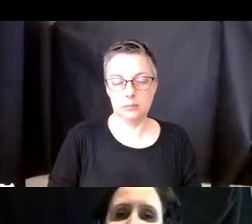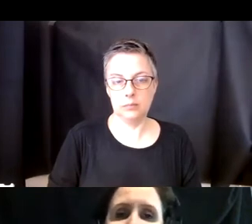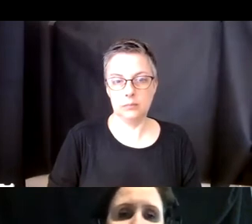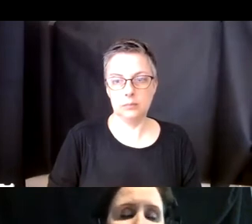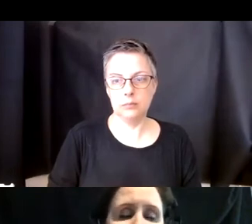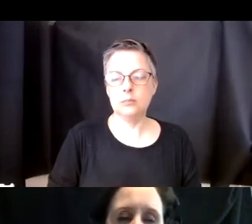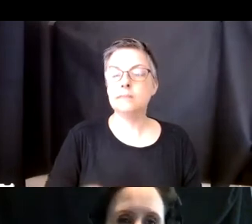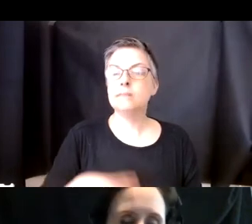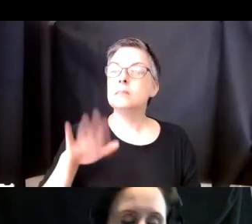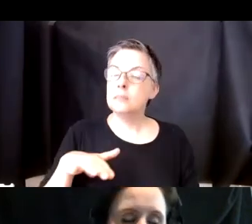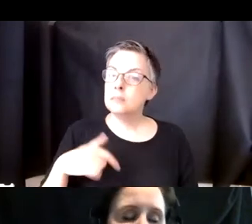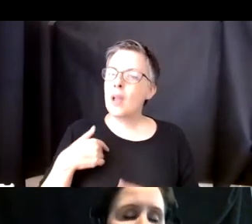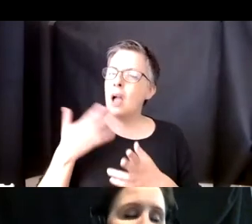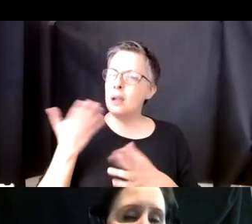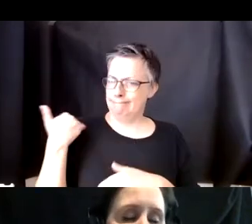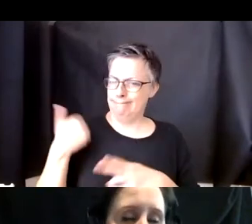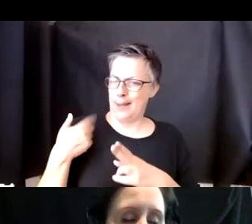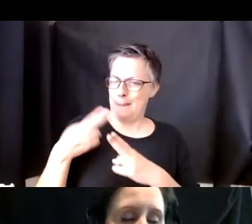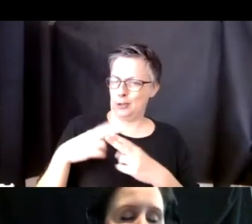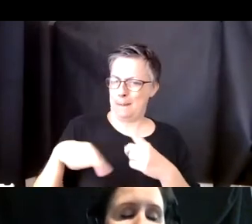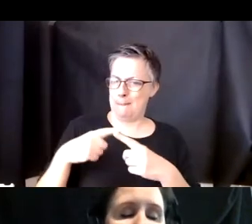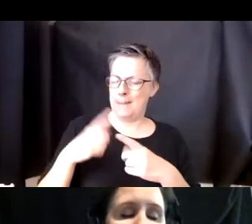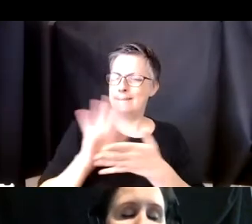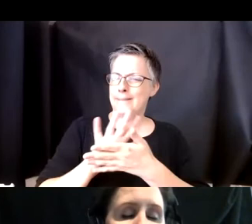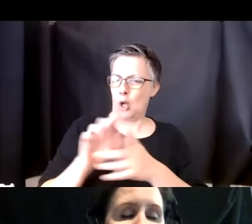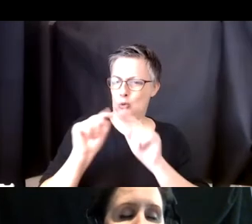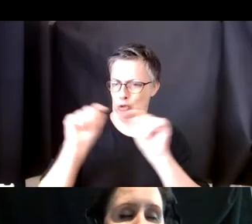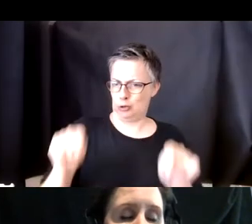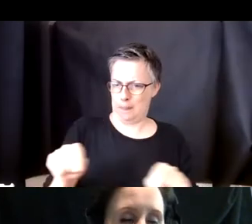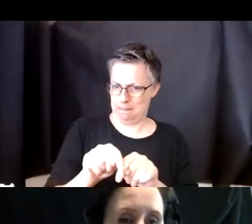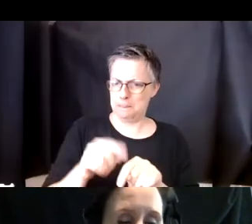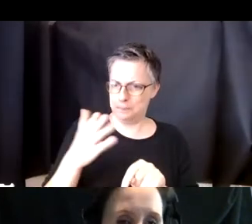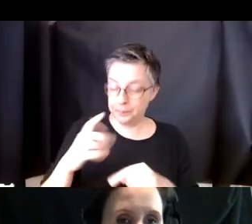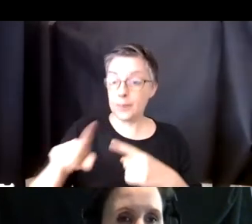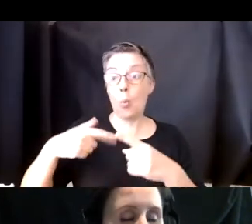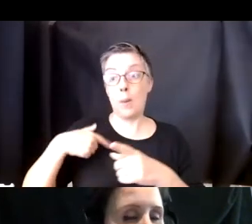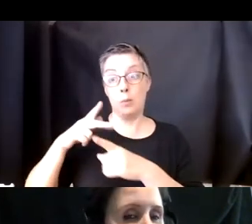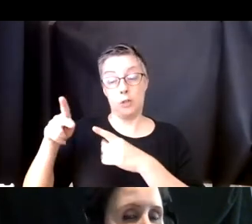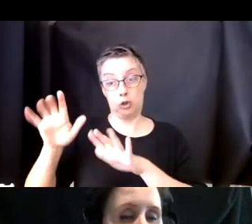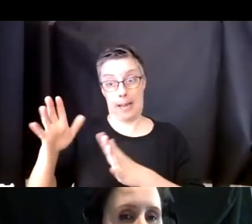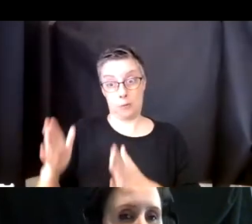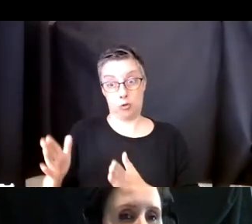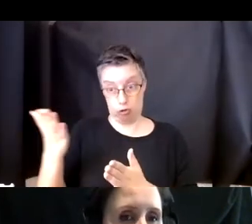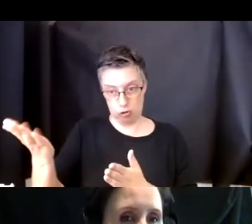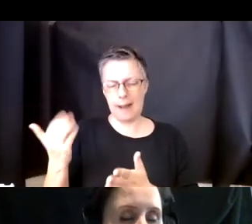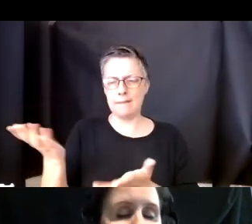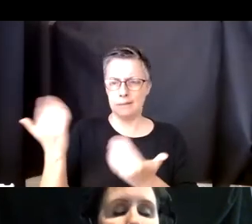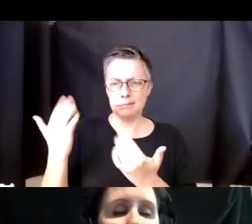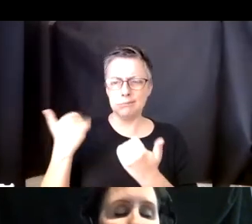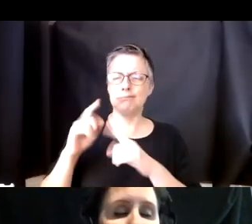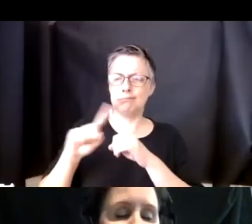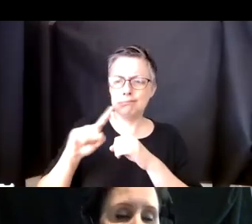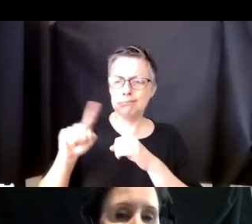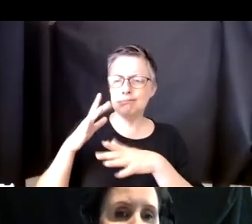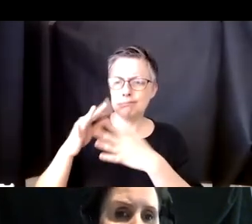I mentioned very briefly about video transcripts. So when you have a professional captioner and you can get multiple options